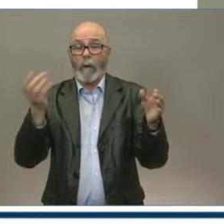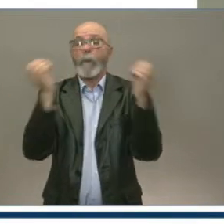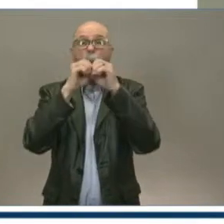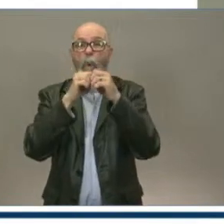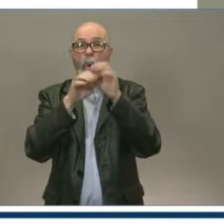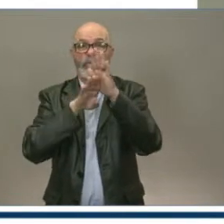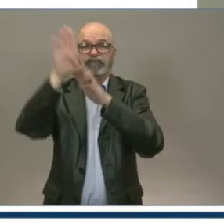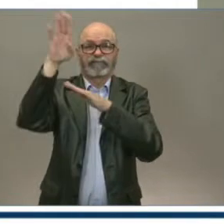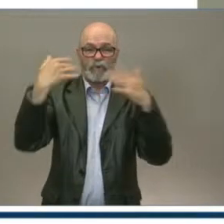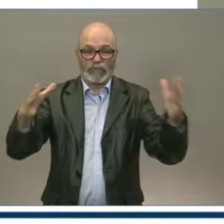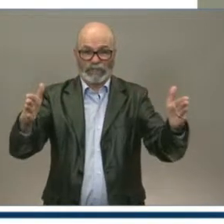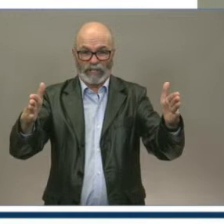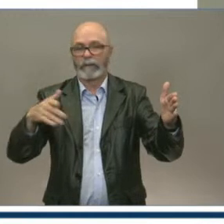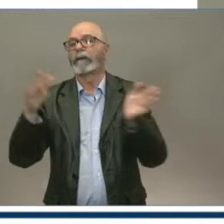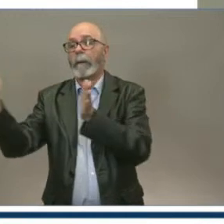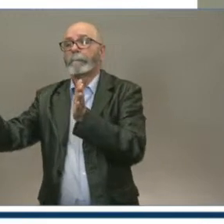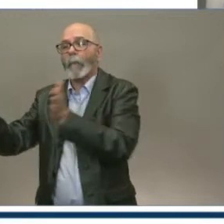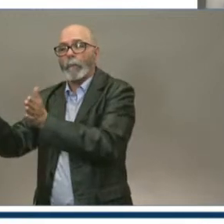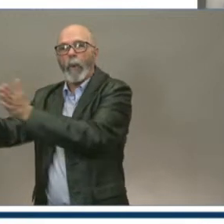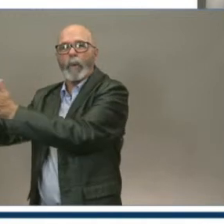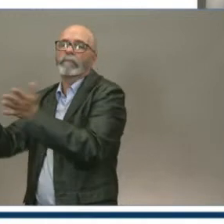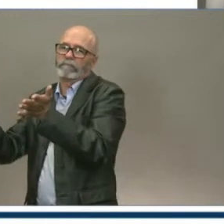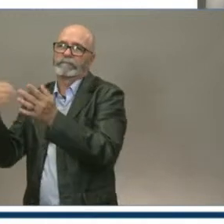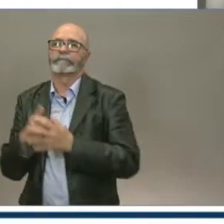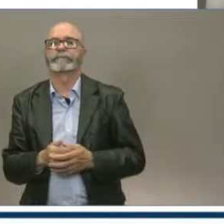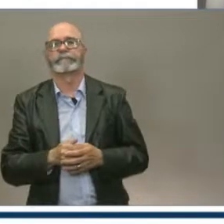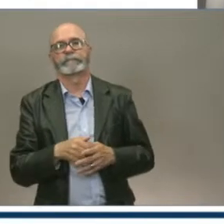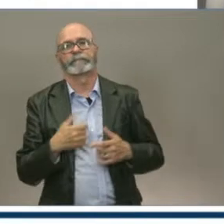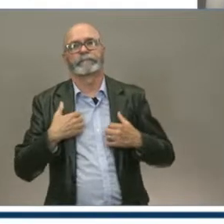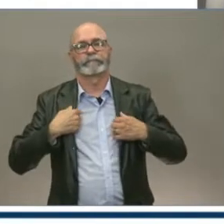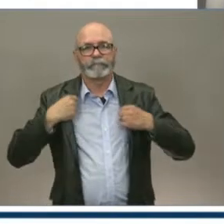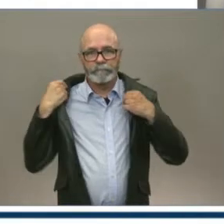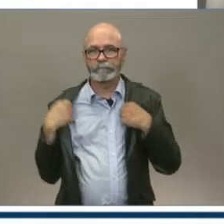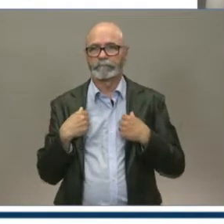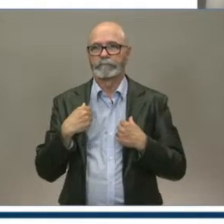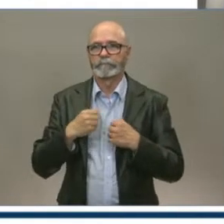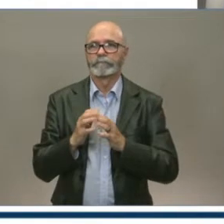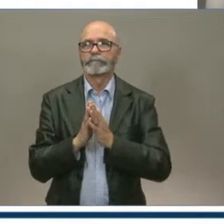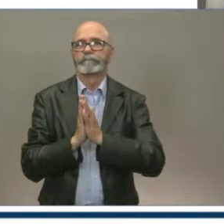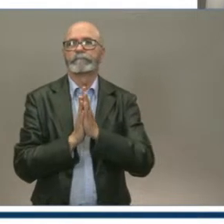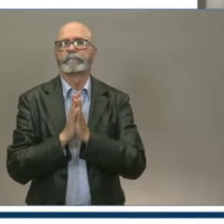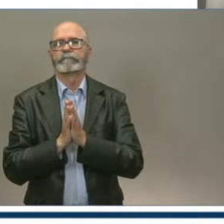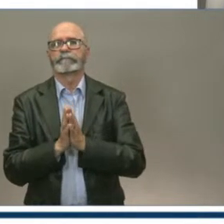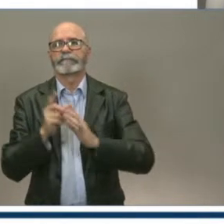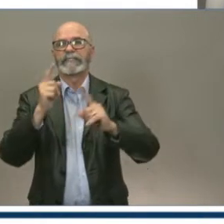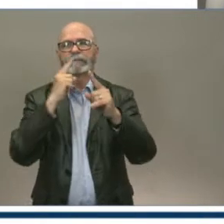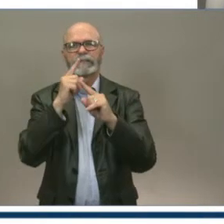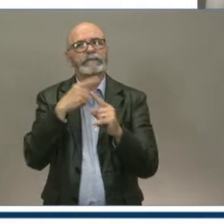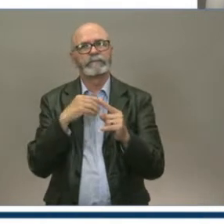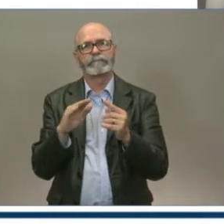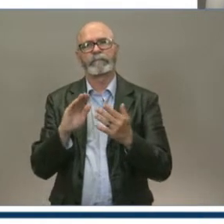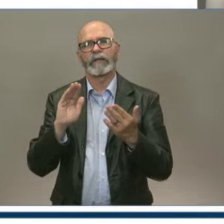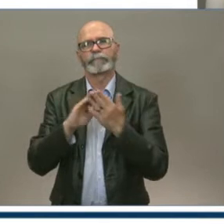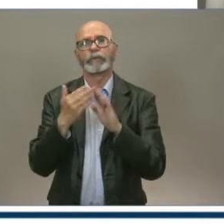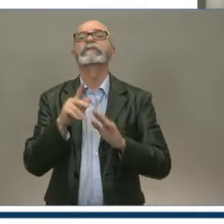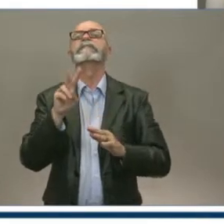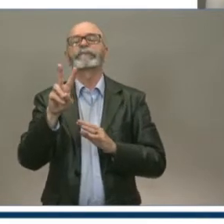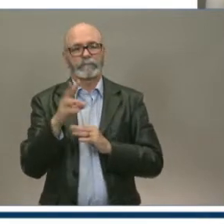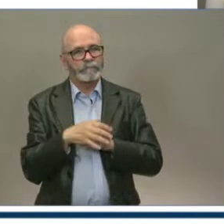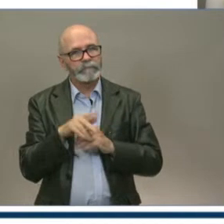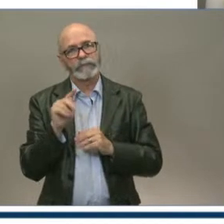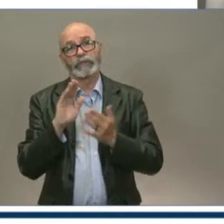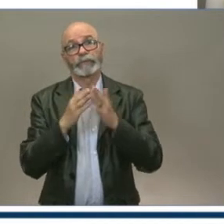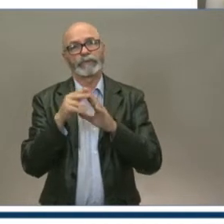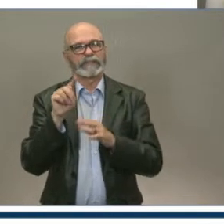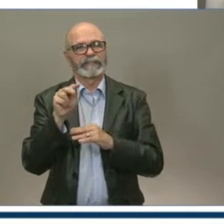of weeks. Next question will go to Adam Cook with Tell All Community Television. Thank you very much, Dr. Strang. Could I please get